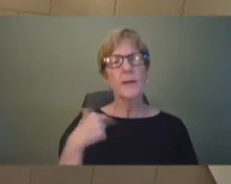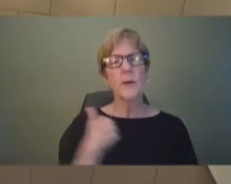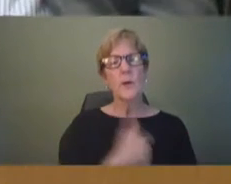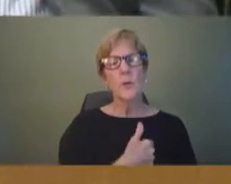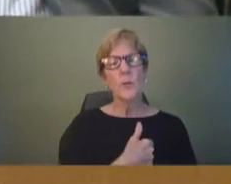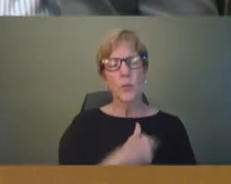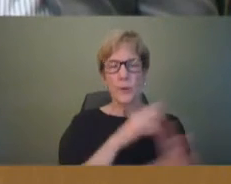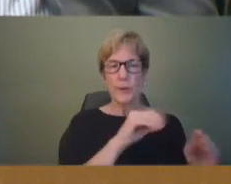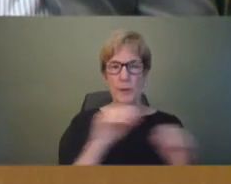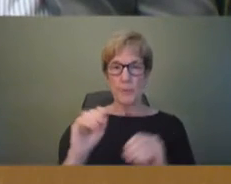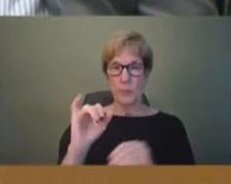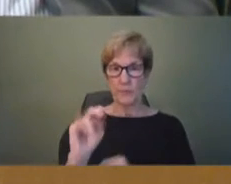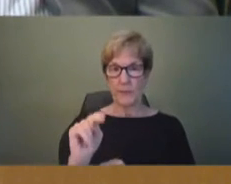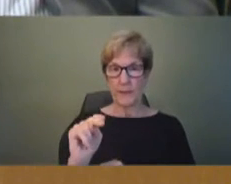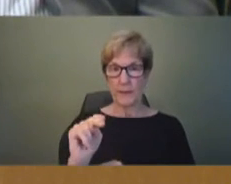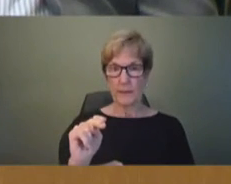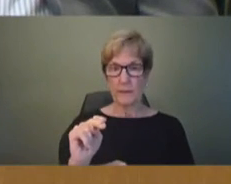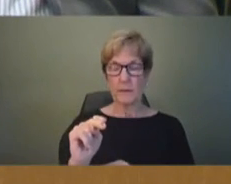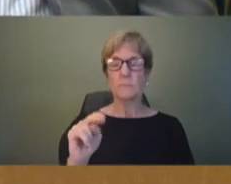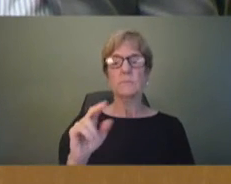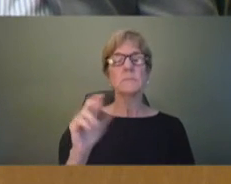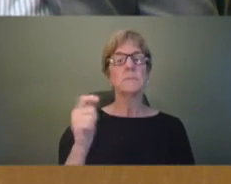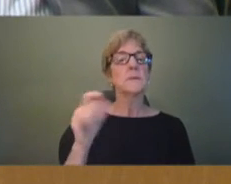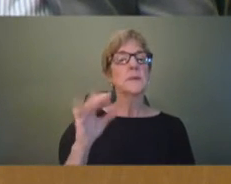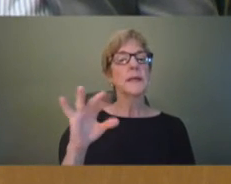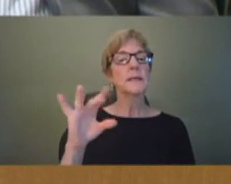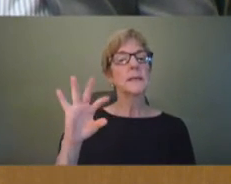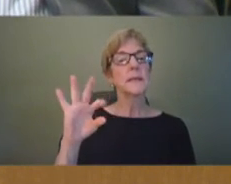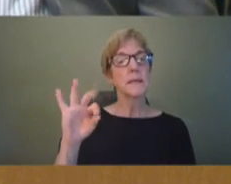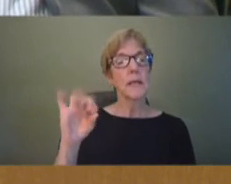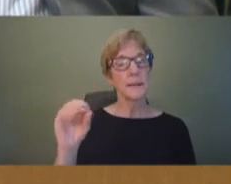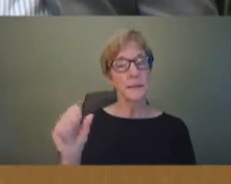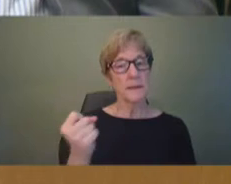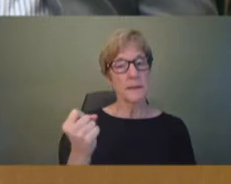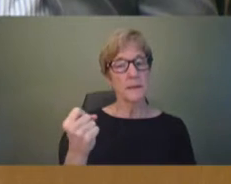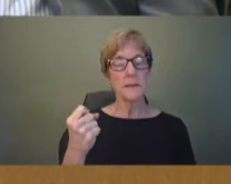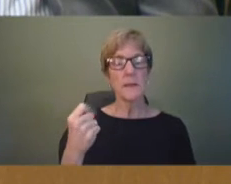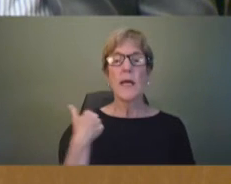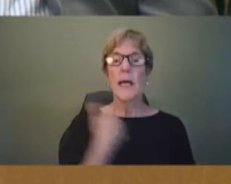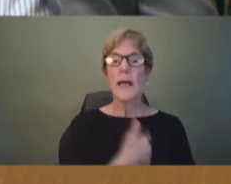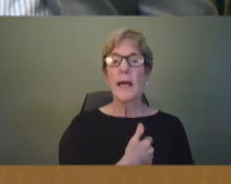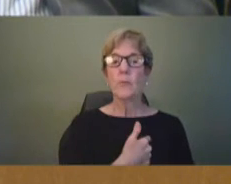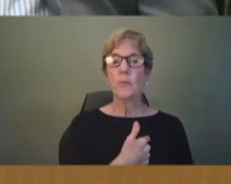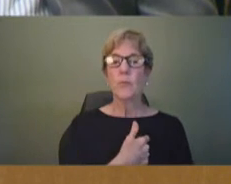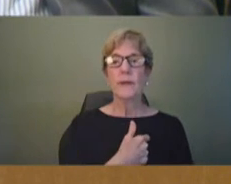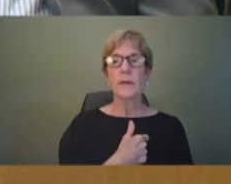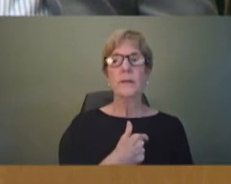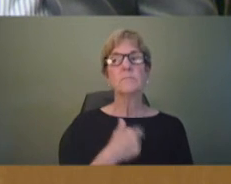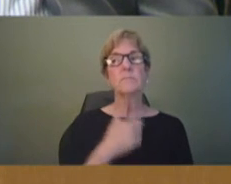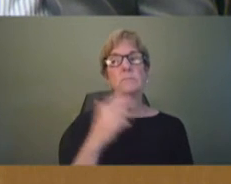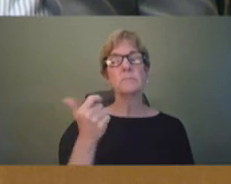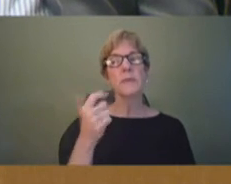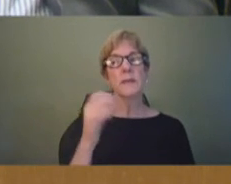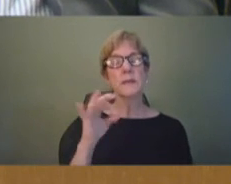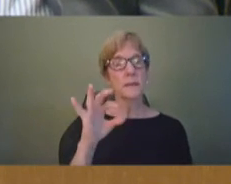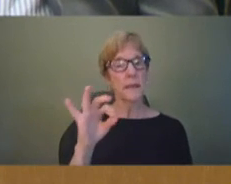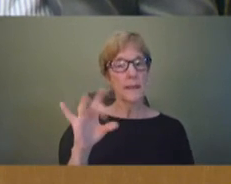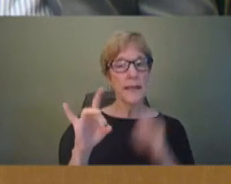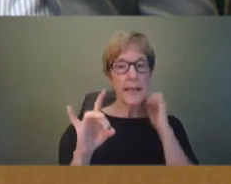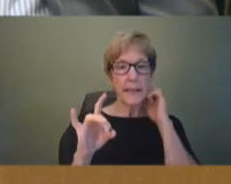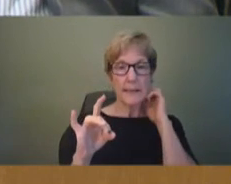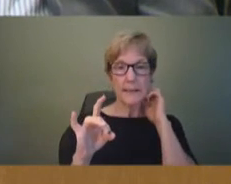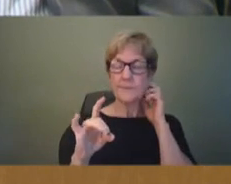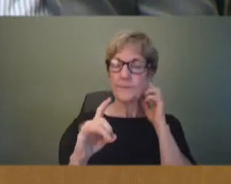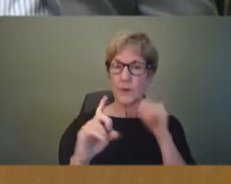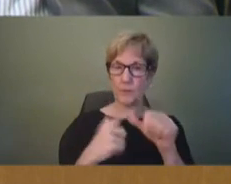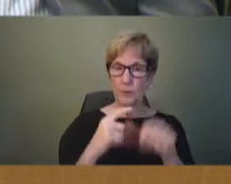neighborhood in the late 1990s in fact we occupied the building in 1998 for the first time and